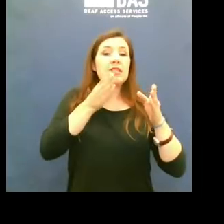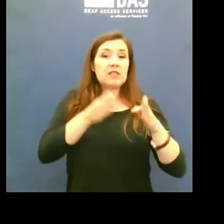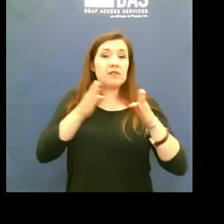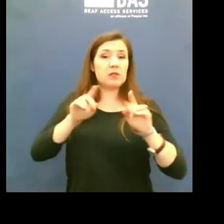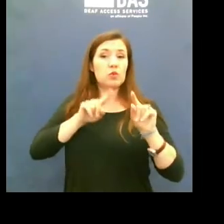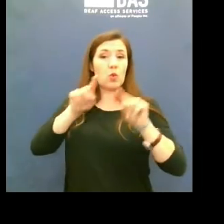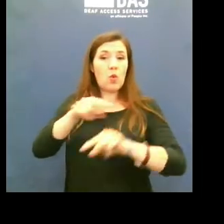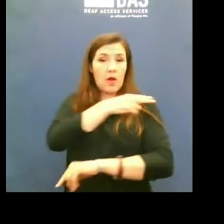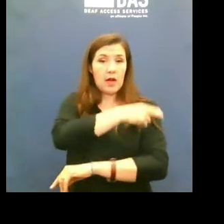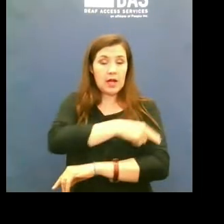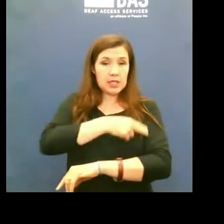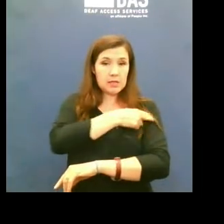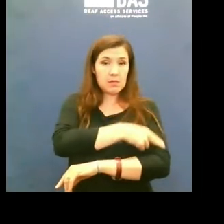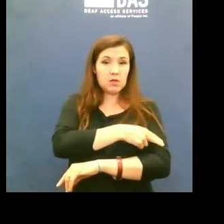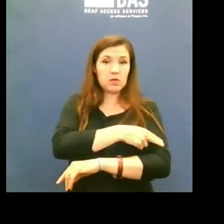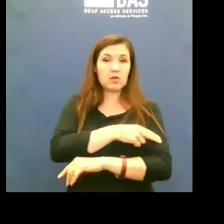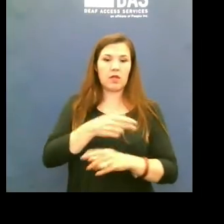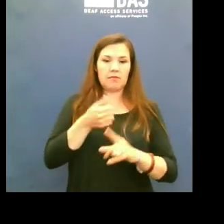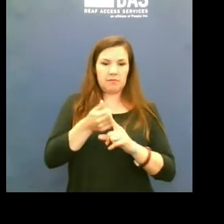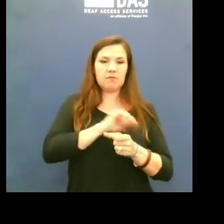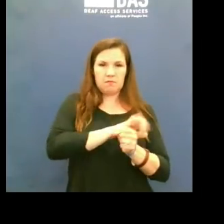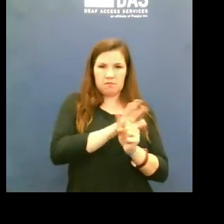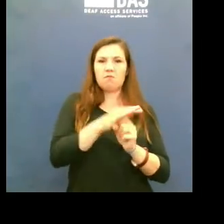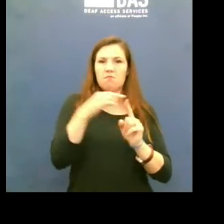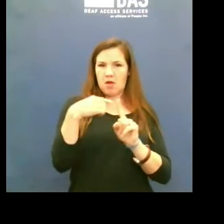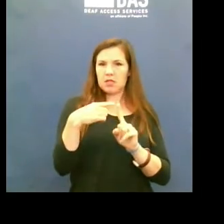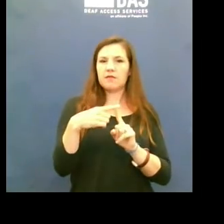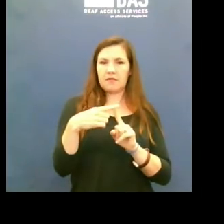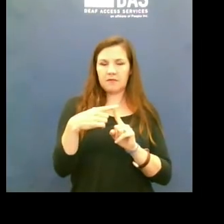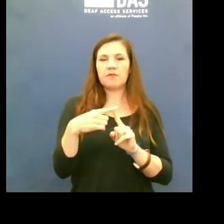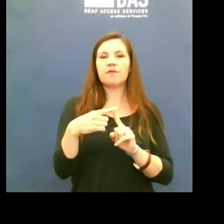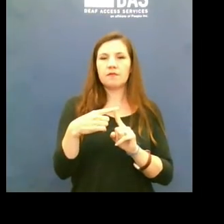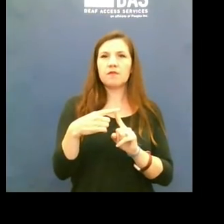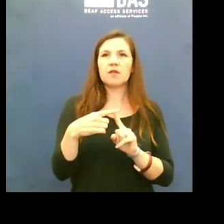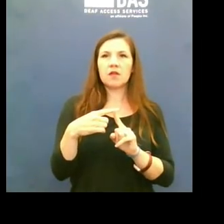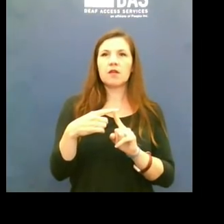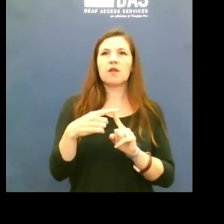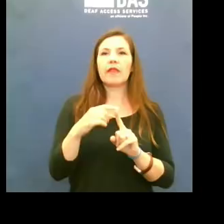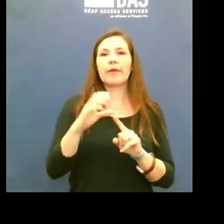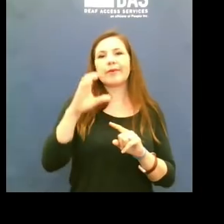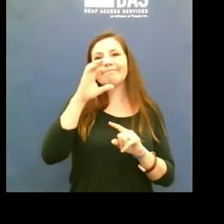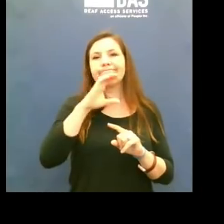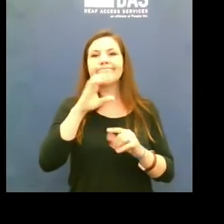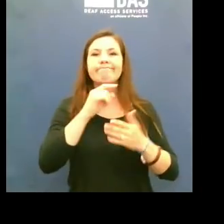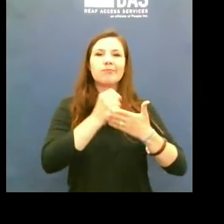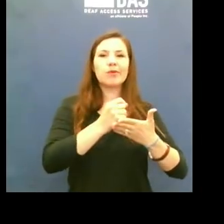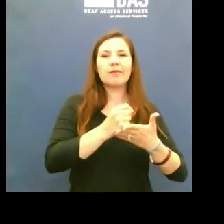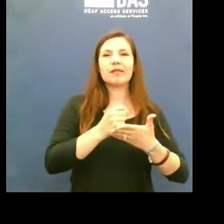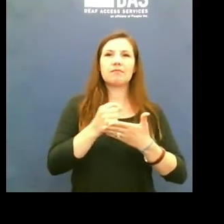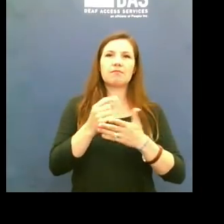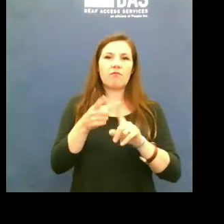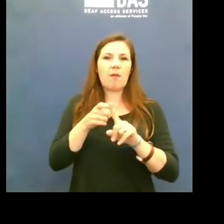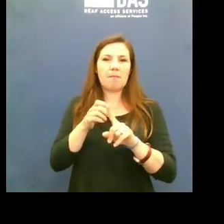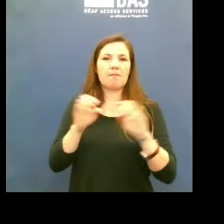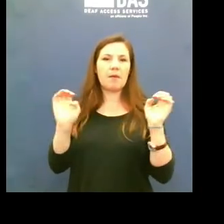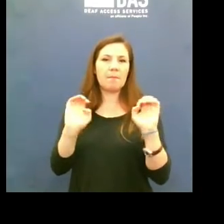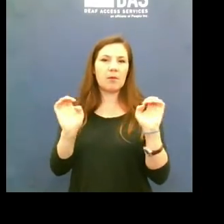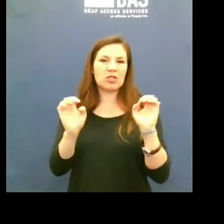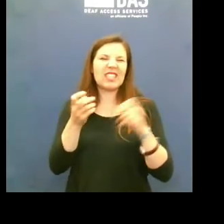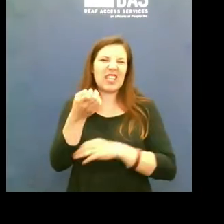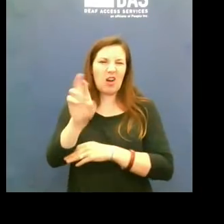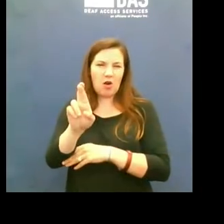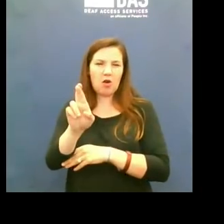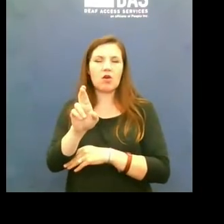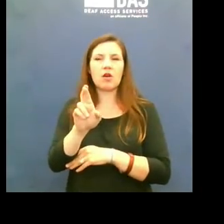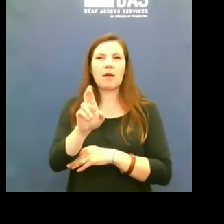hospital that were COVID-19 positive were seeking and received treatment in the emergency departments, but were